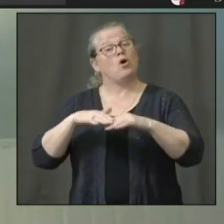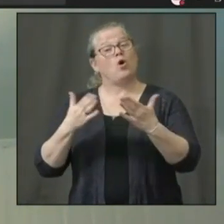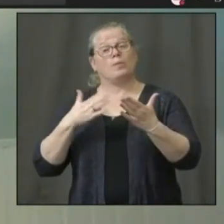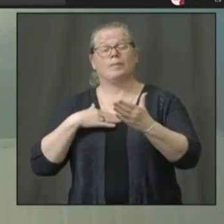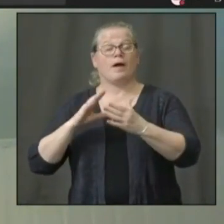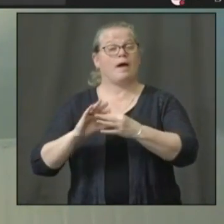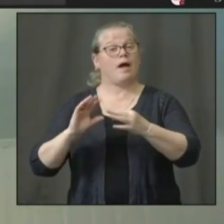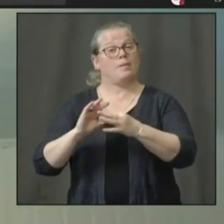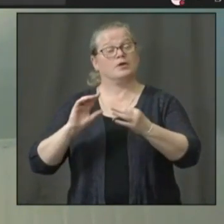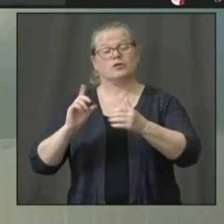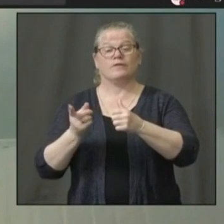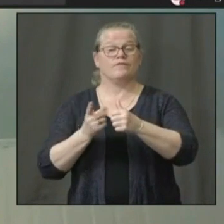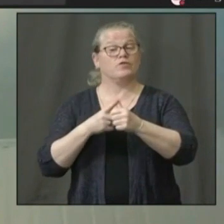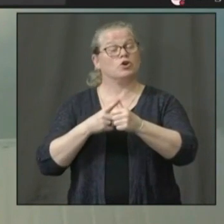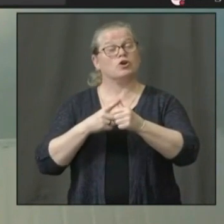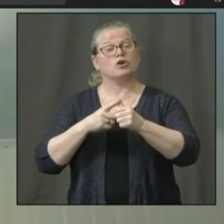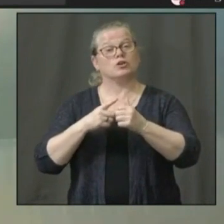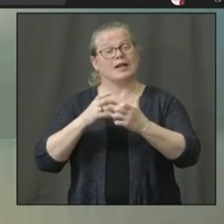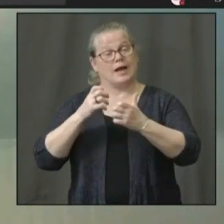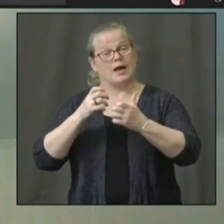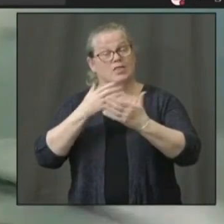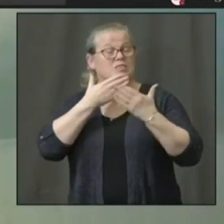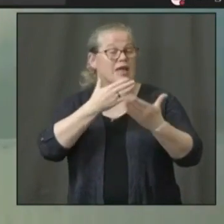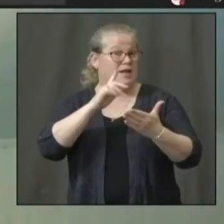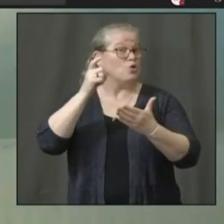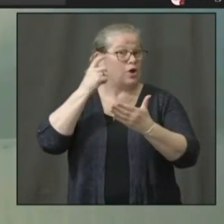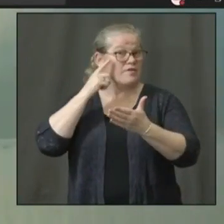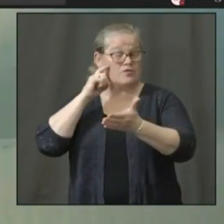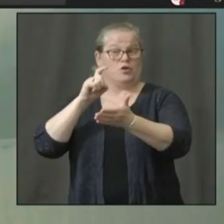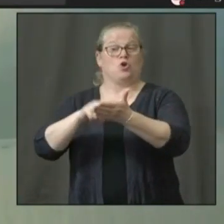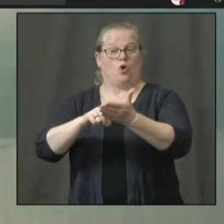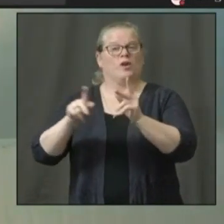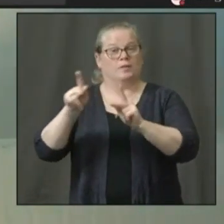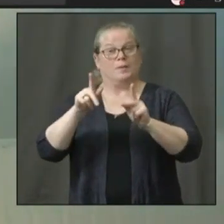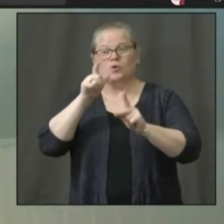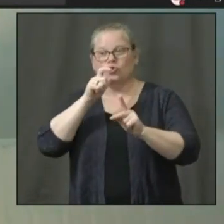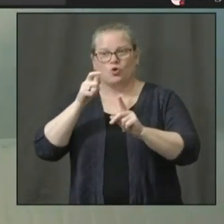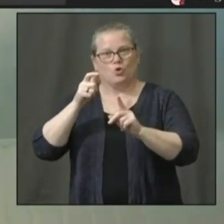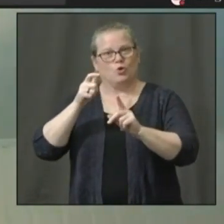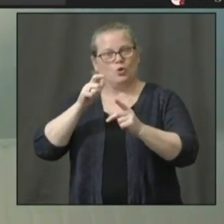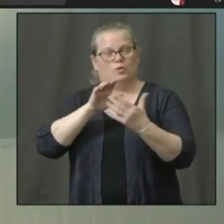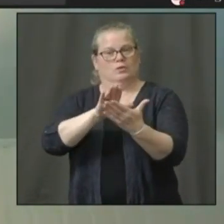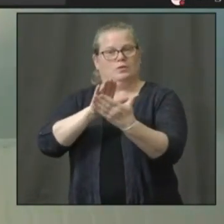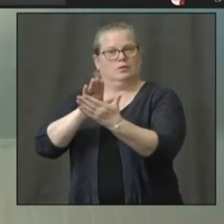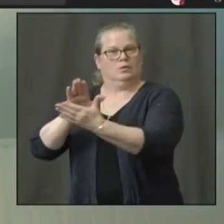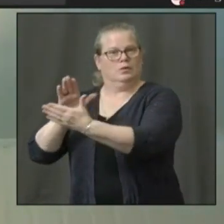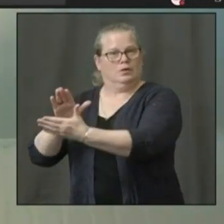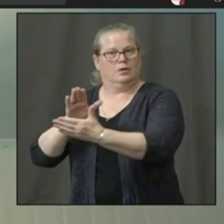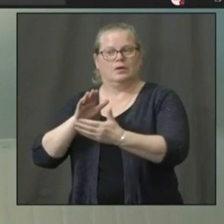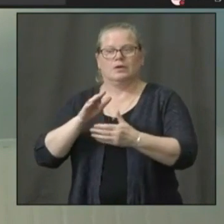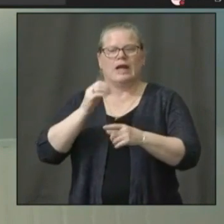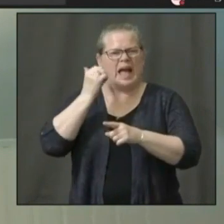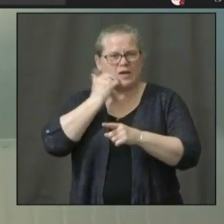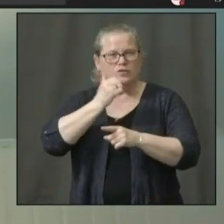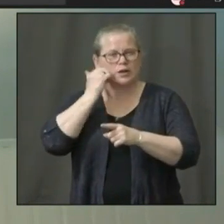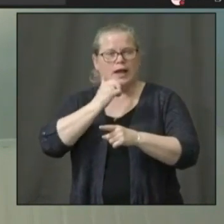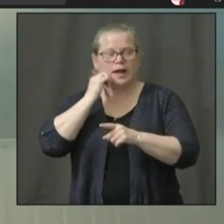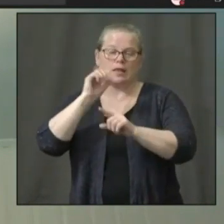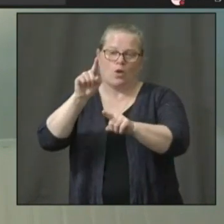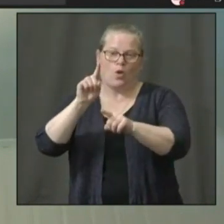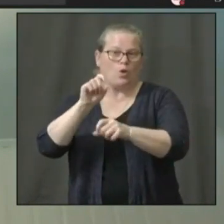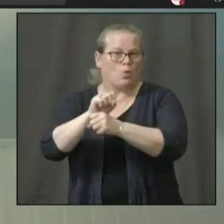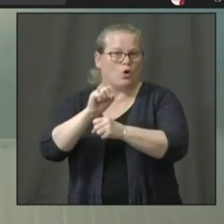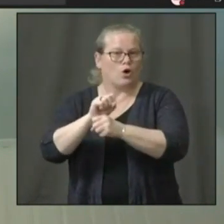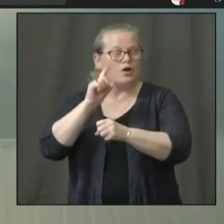recognizing the people who are forward-facing. Our childcare workers have been working each day to support our state during this COVID